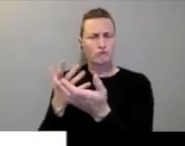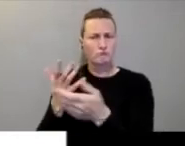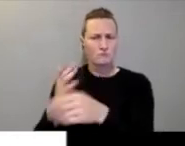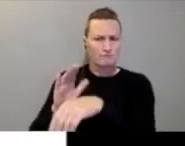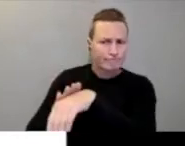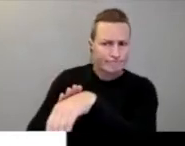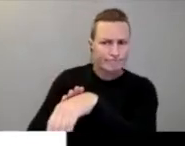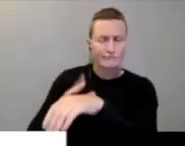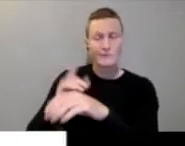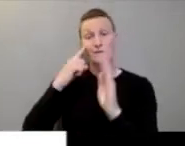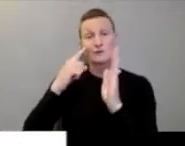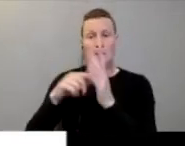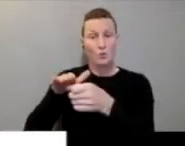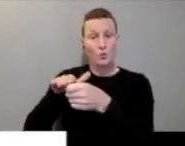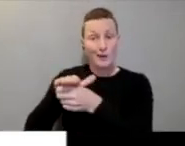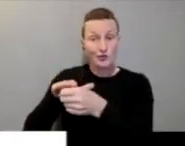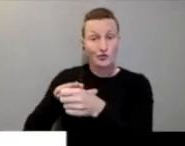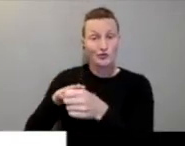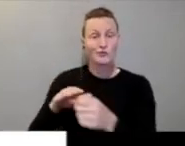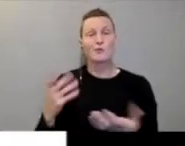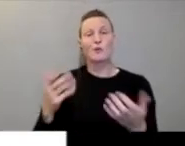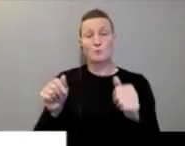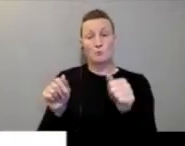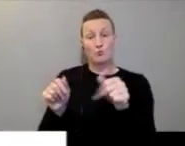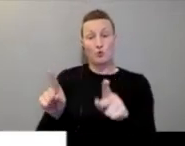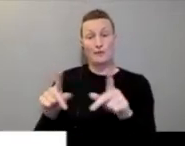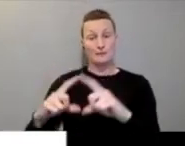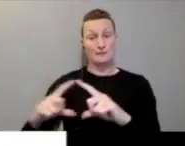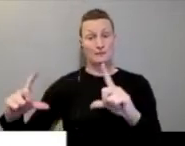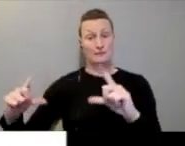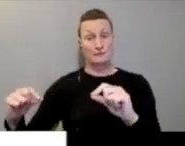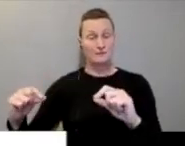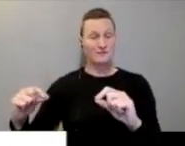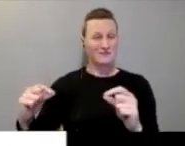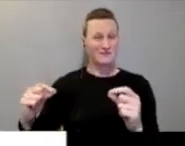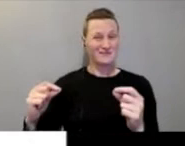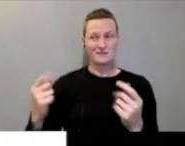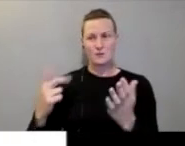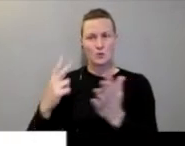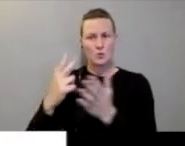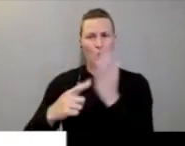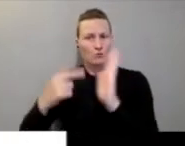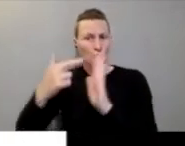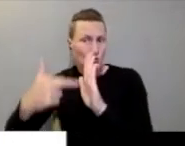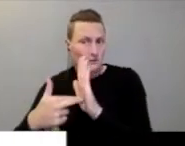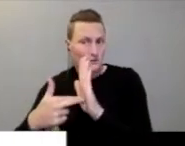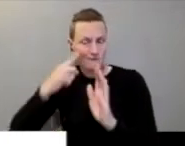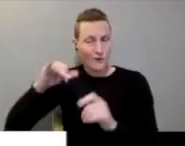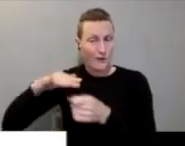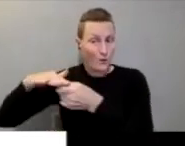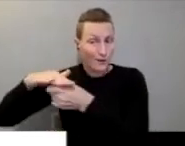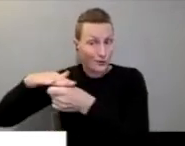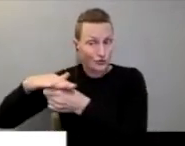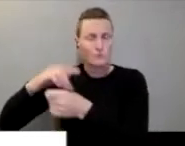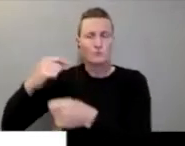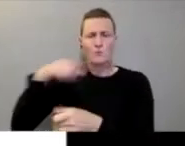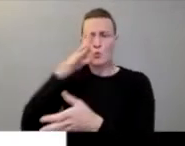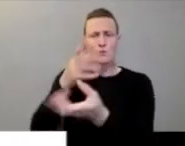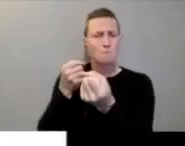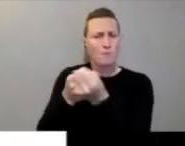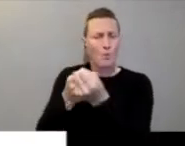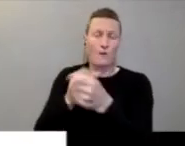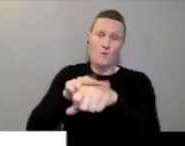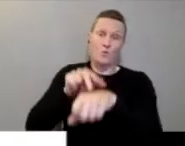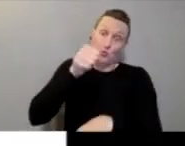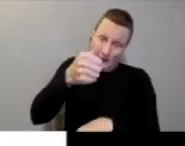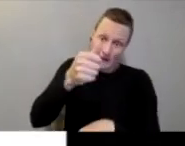or the parameters around COVID, all of those things are things that we can support you working through, and we'll have a certain amount